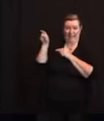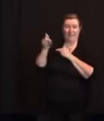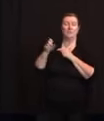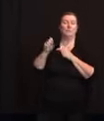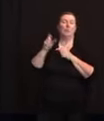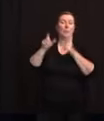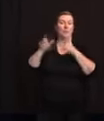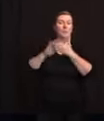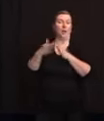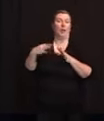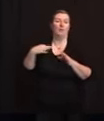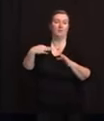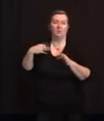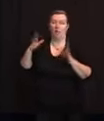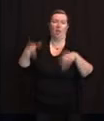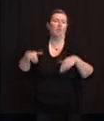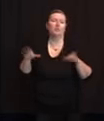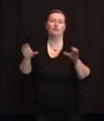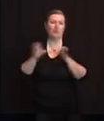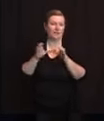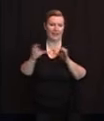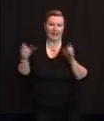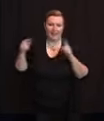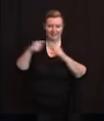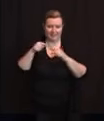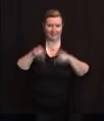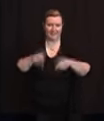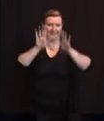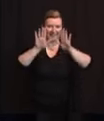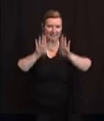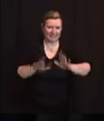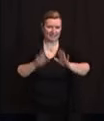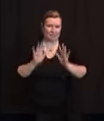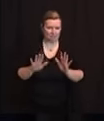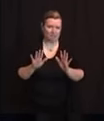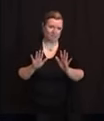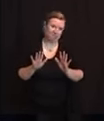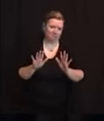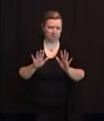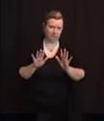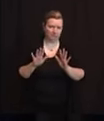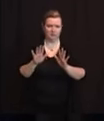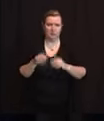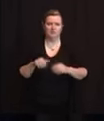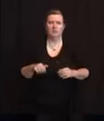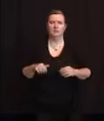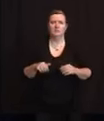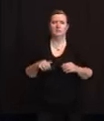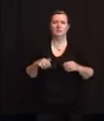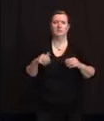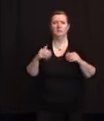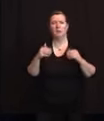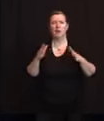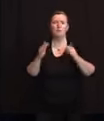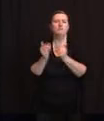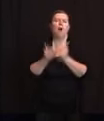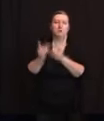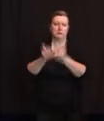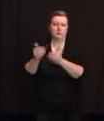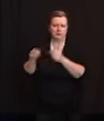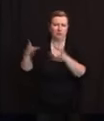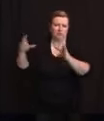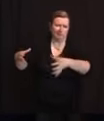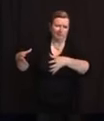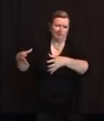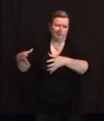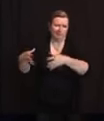wouldn't be our numbers until Sunday. But that being said, most of those were already quote unquote processed, and they were waiting for us for the PUA